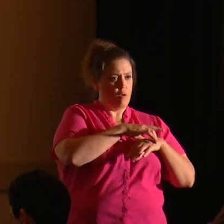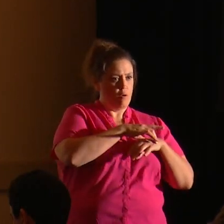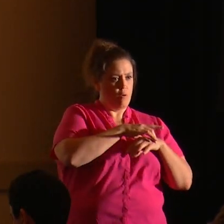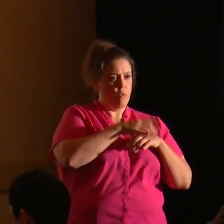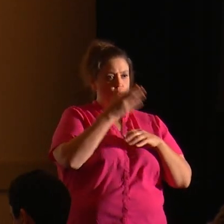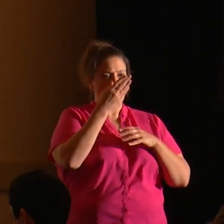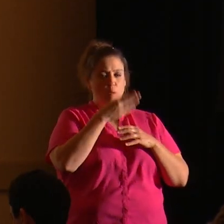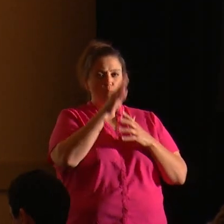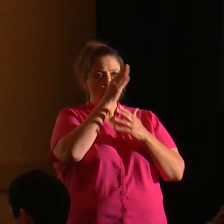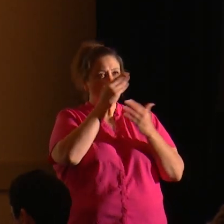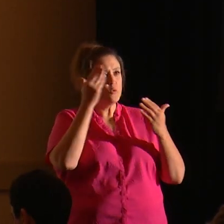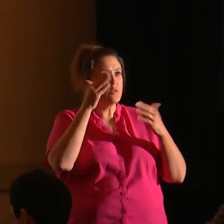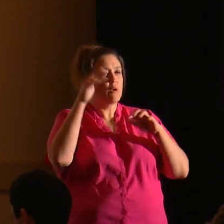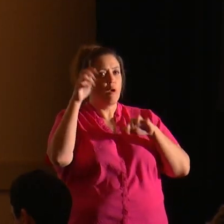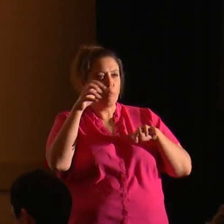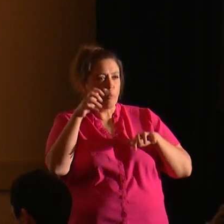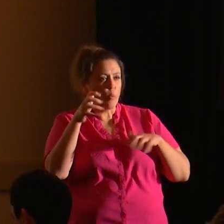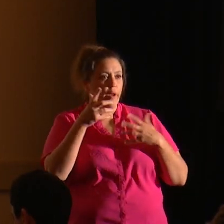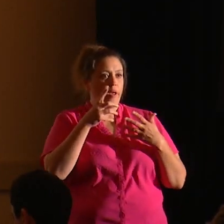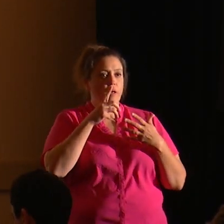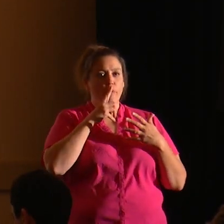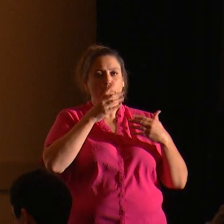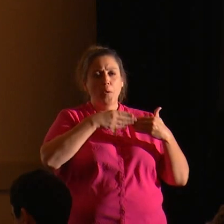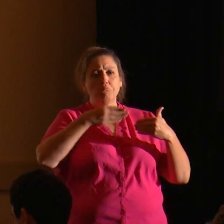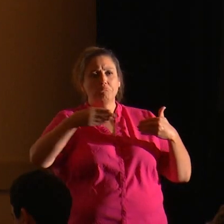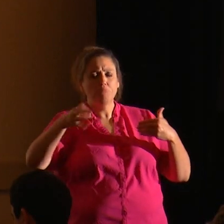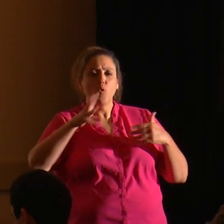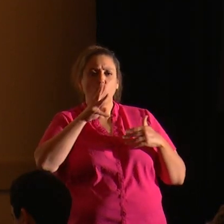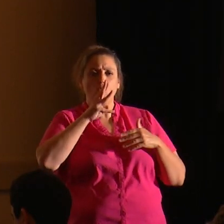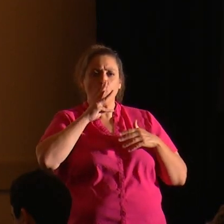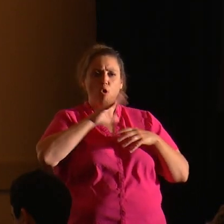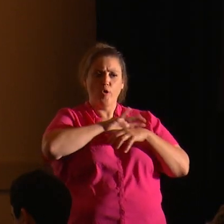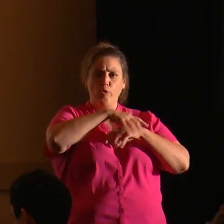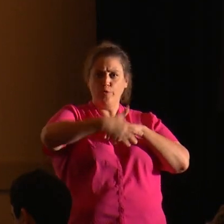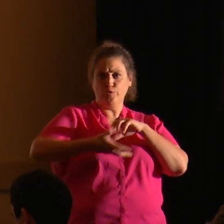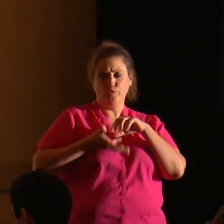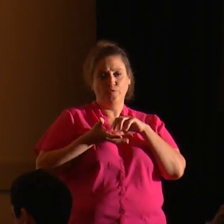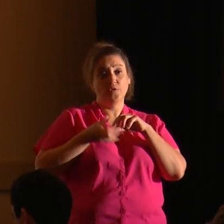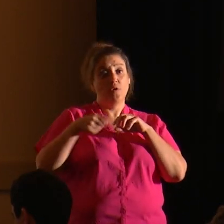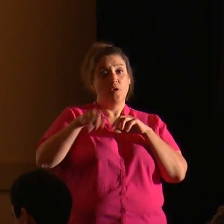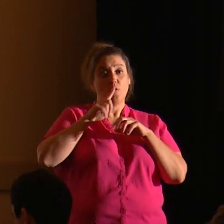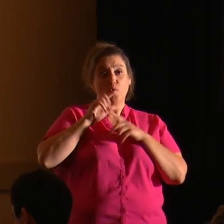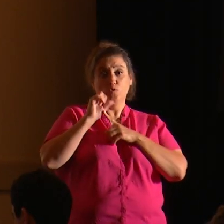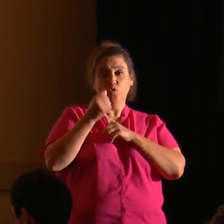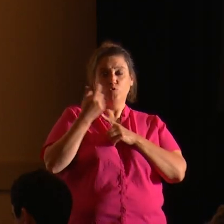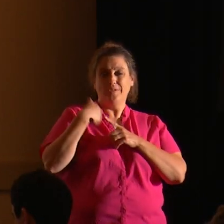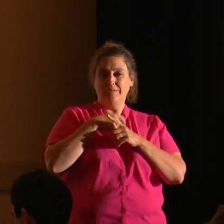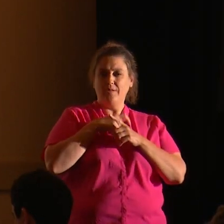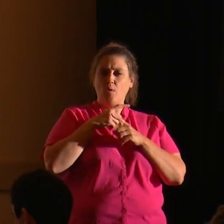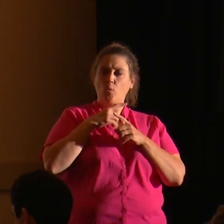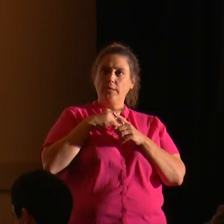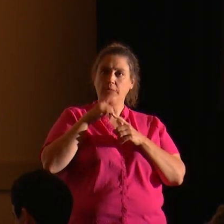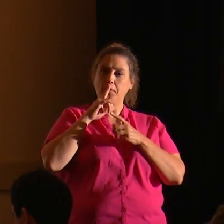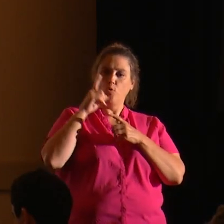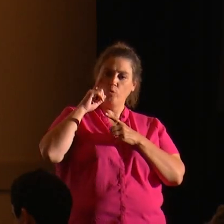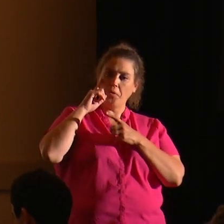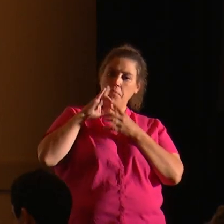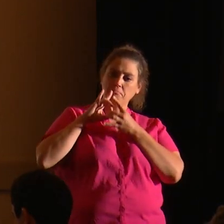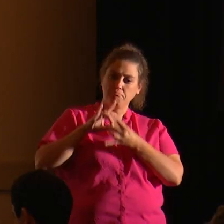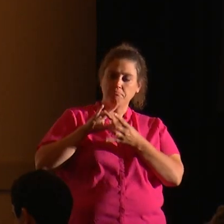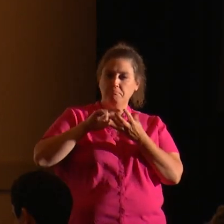rain fell, there was at least intermittently water on the surface, and those are the conditions we would associate with life.